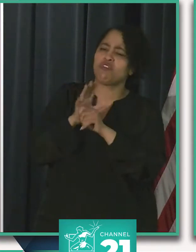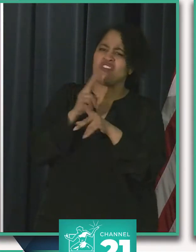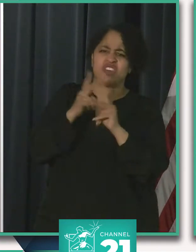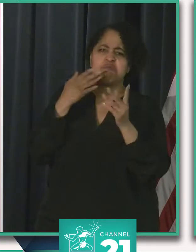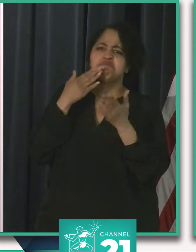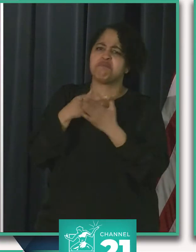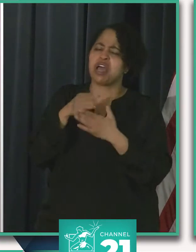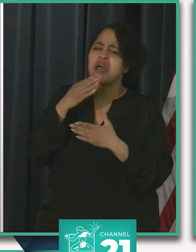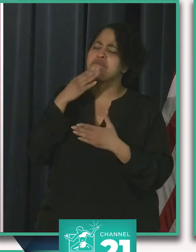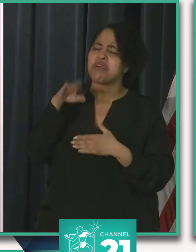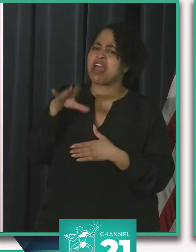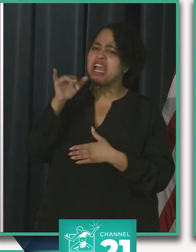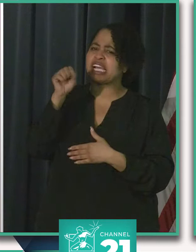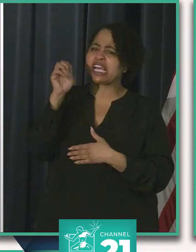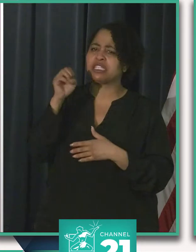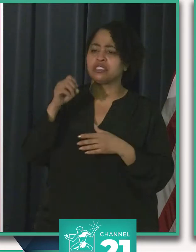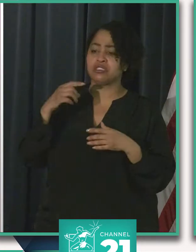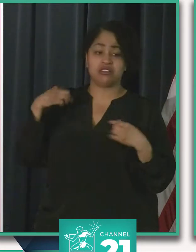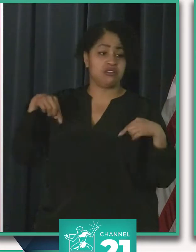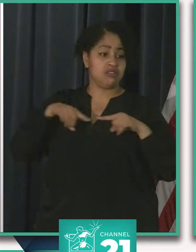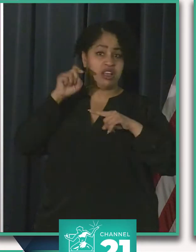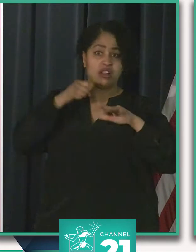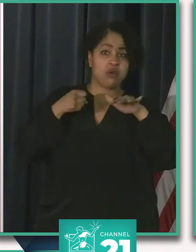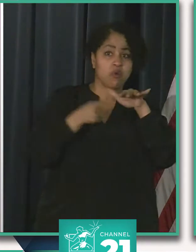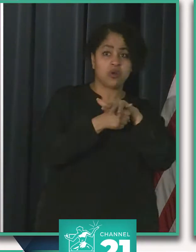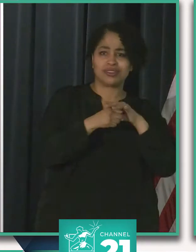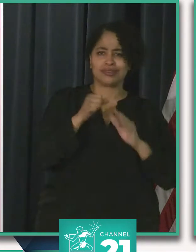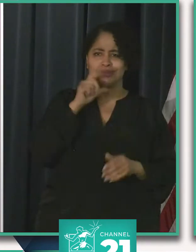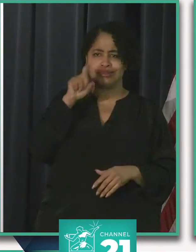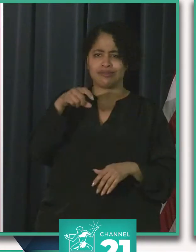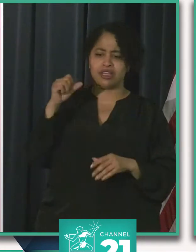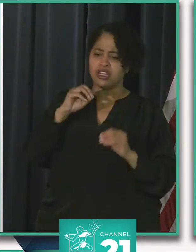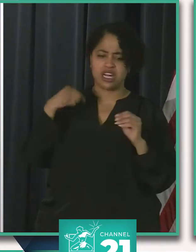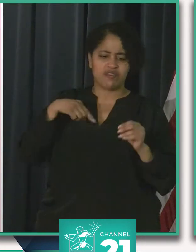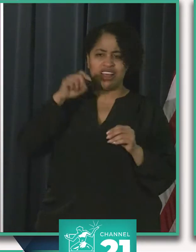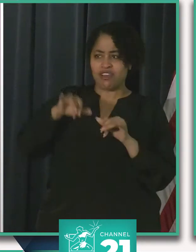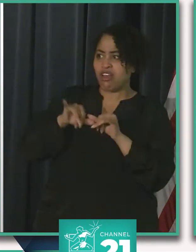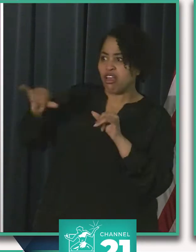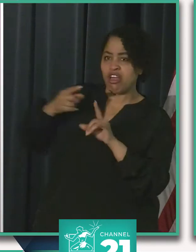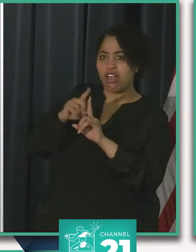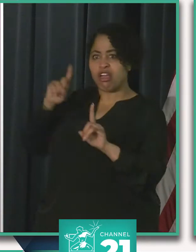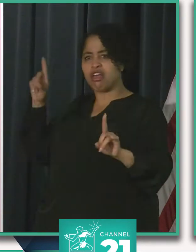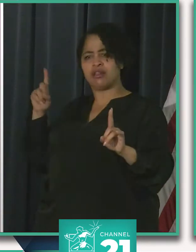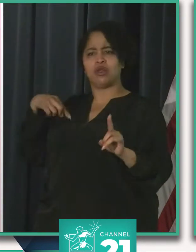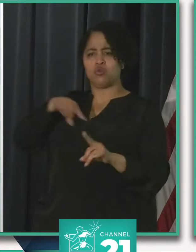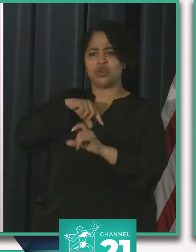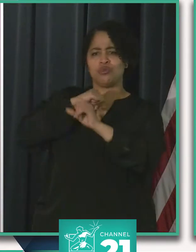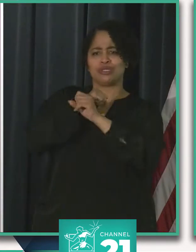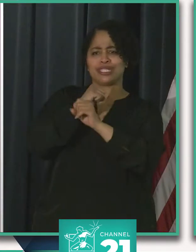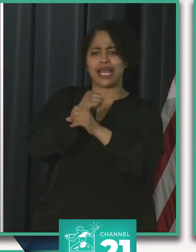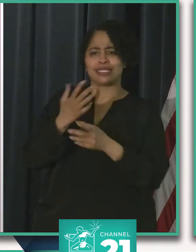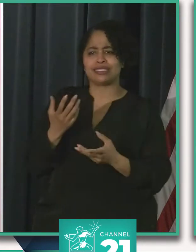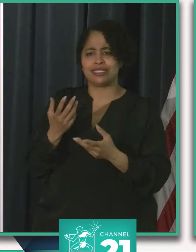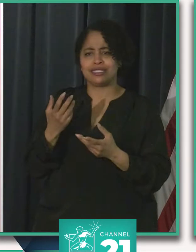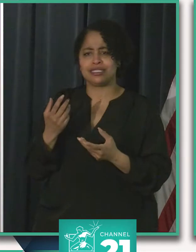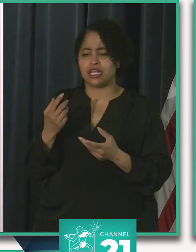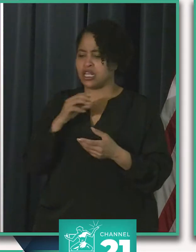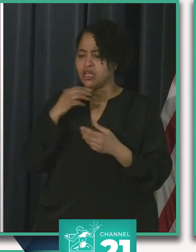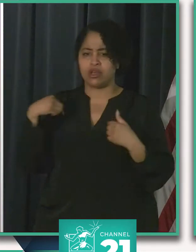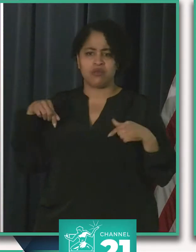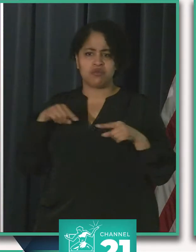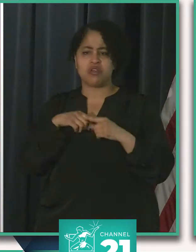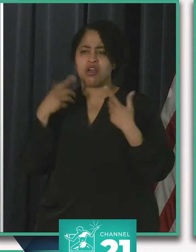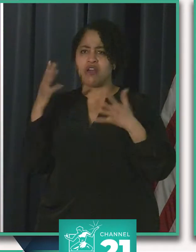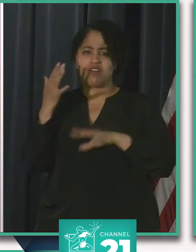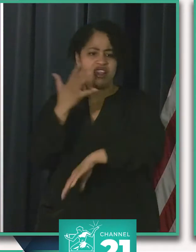case. None of us had to go quarantine. None of us had to leave because we were protected. None of us got the vaccine. Had